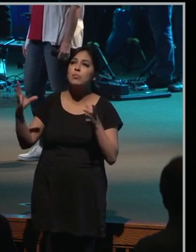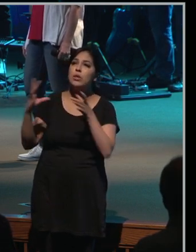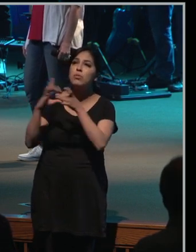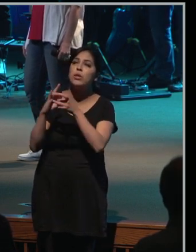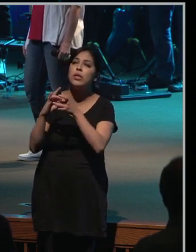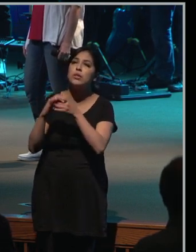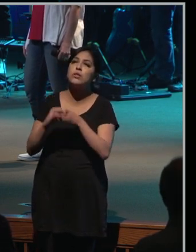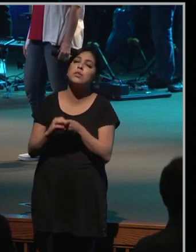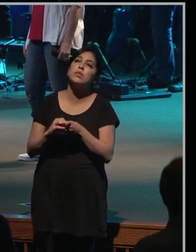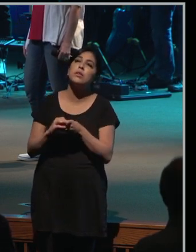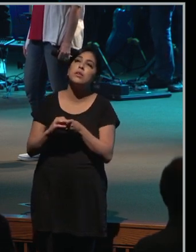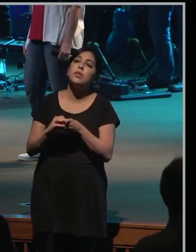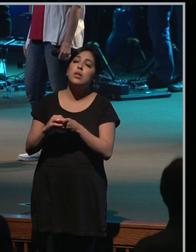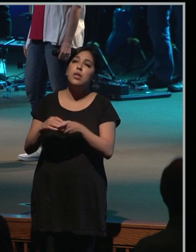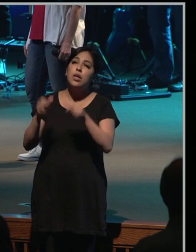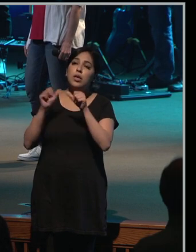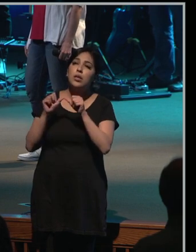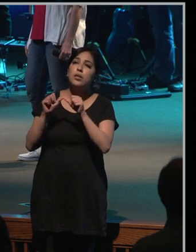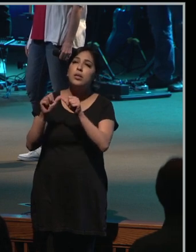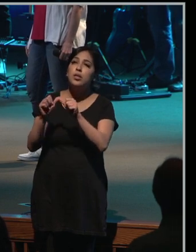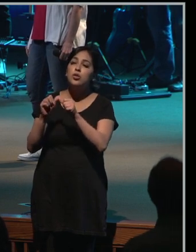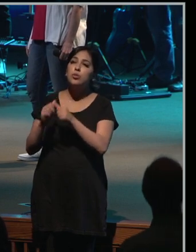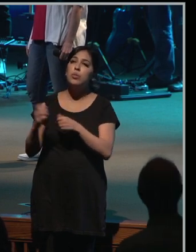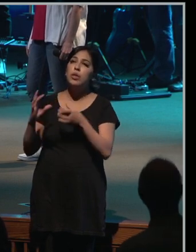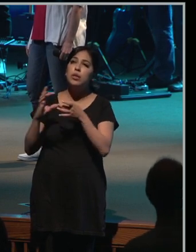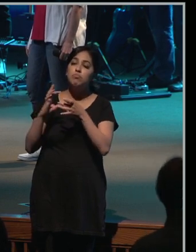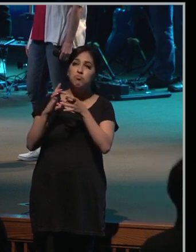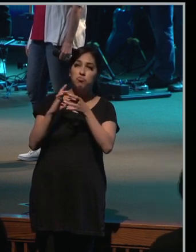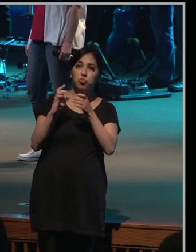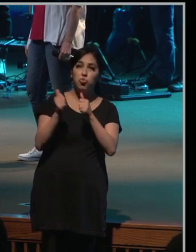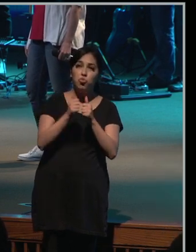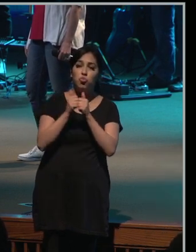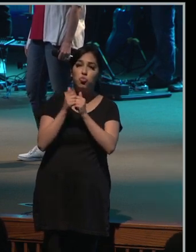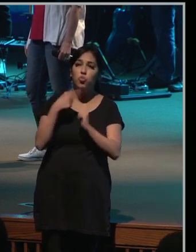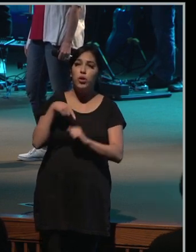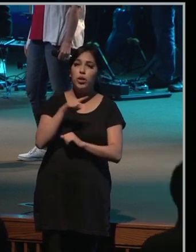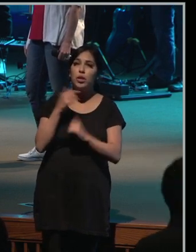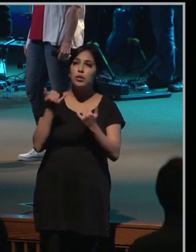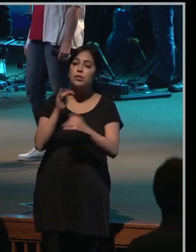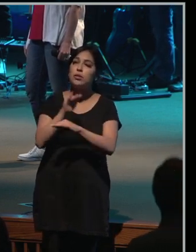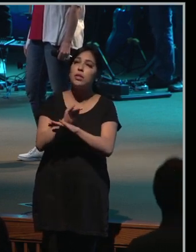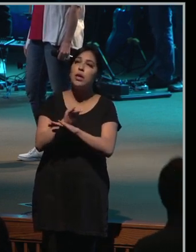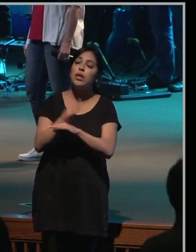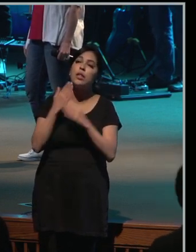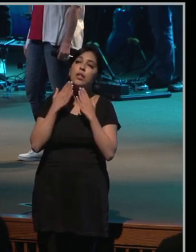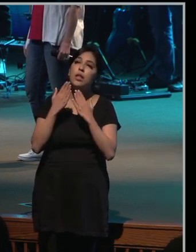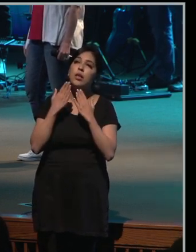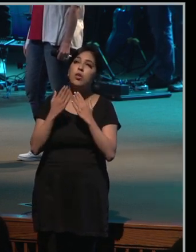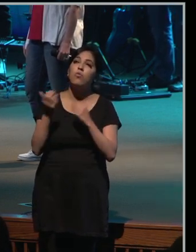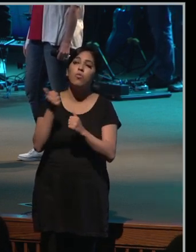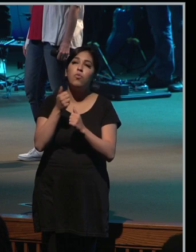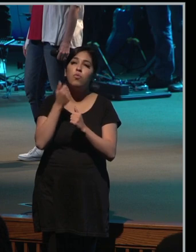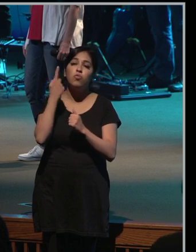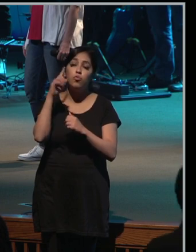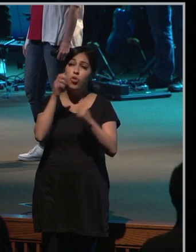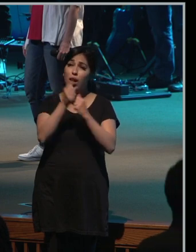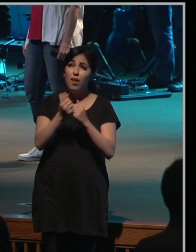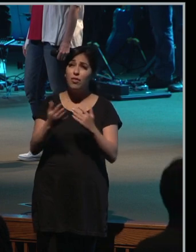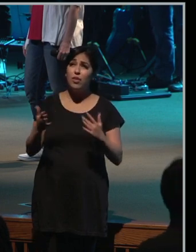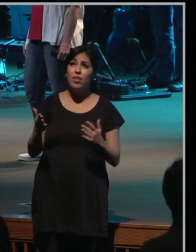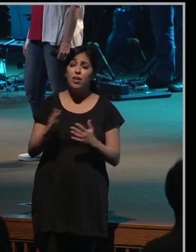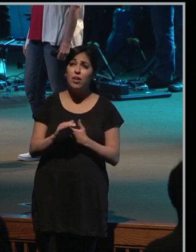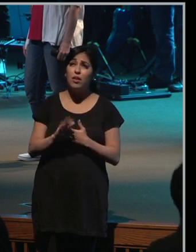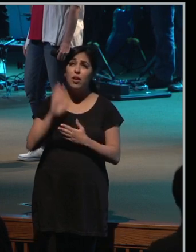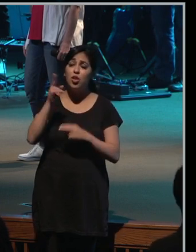with us in this time, in this service. We love you, and we are so thankful for all that you've given to each one of us. In